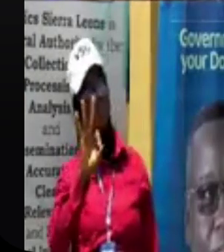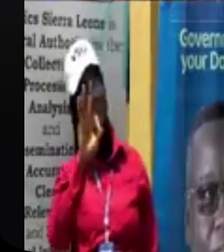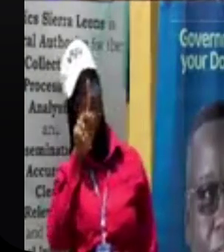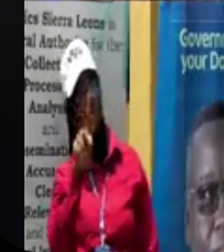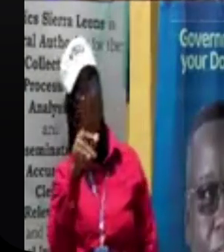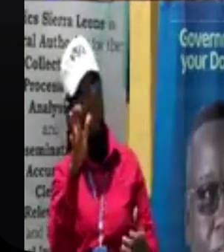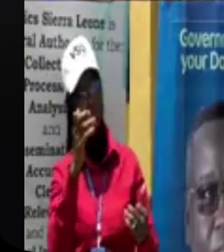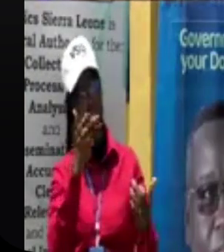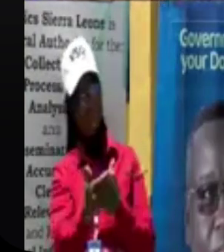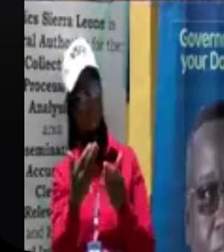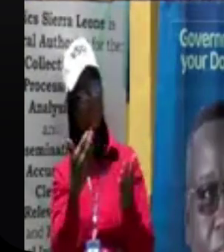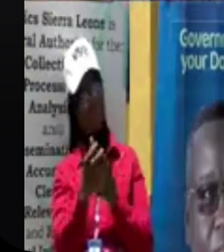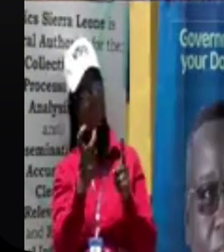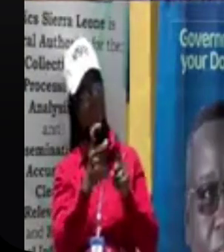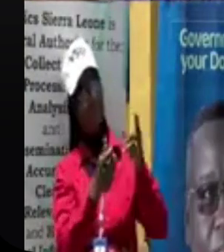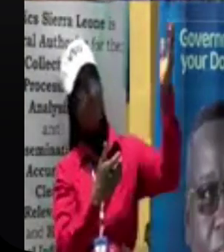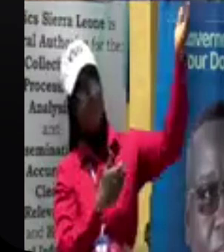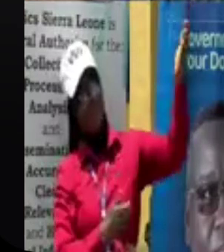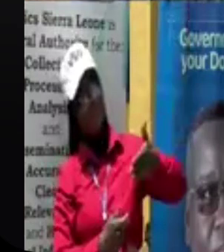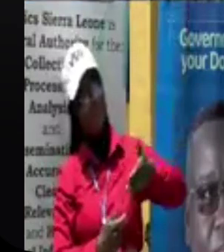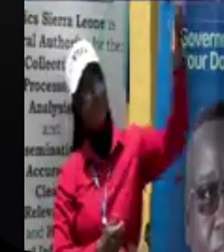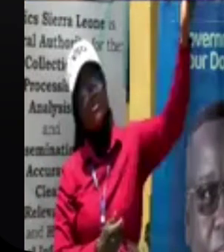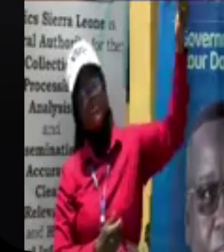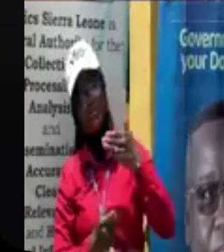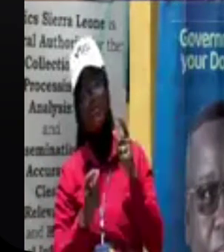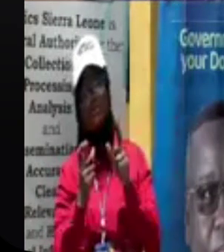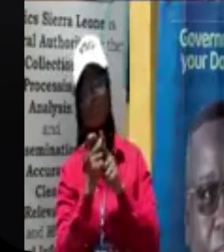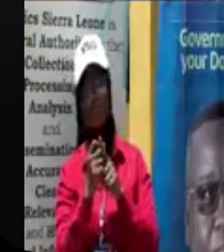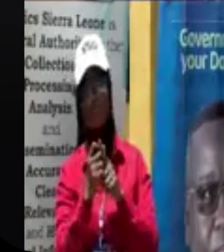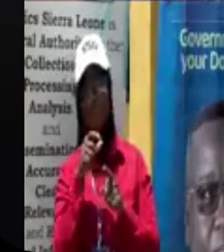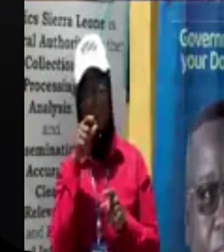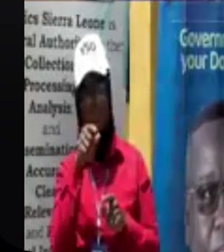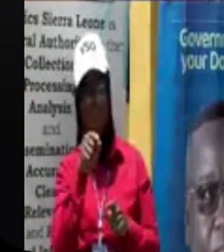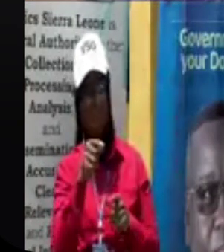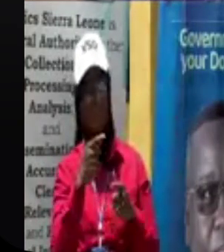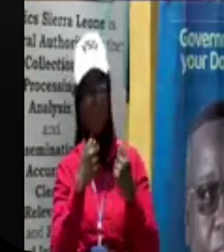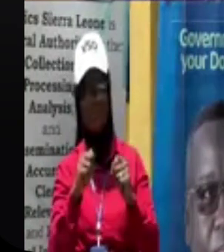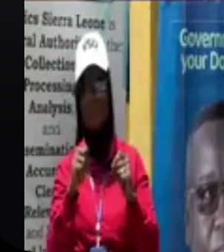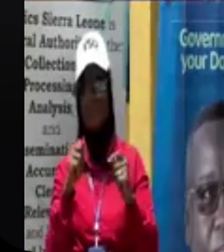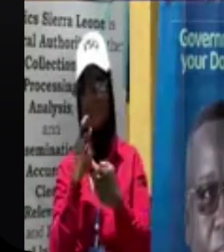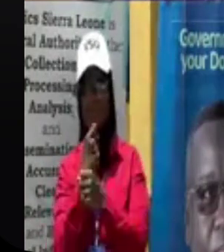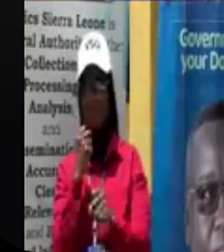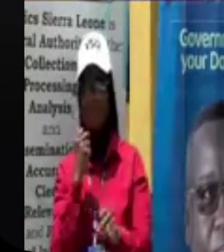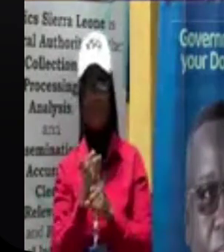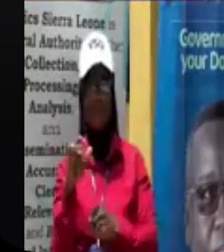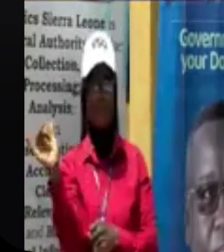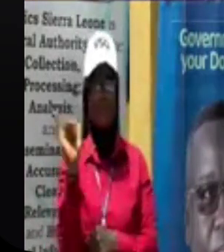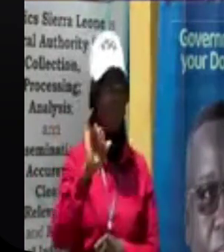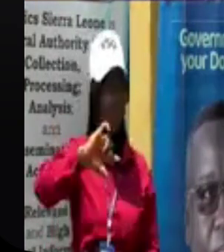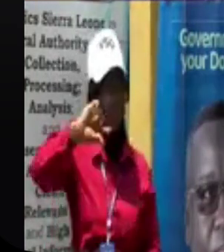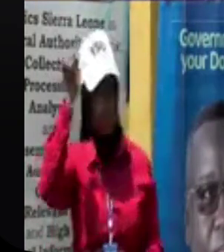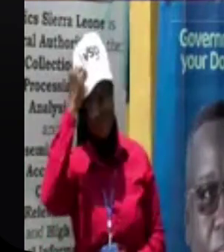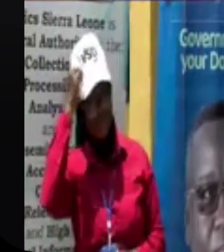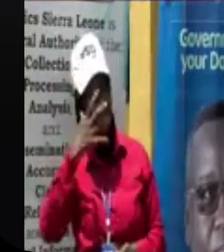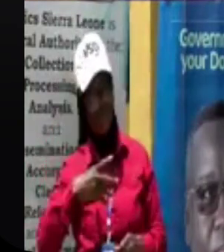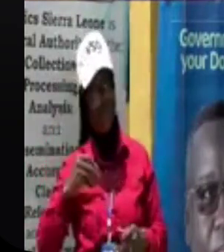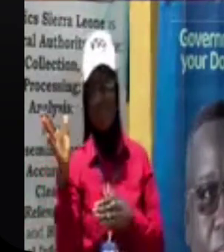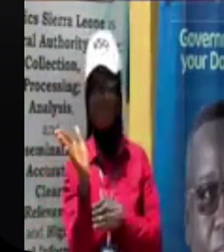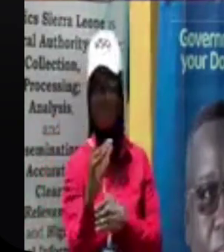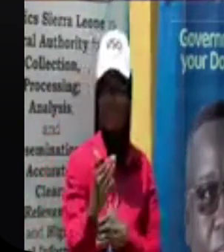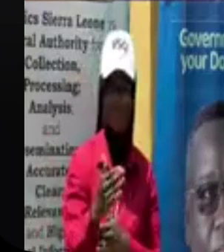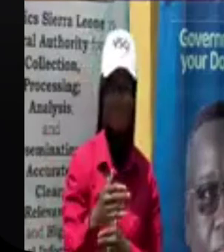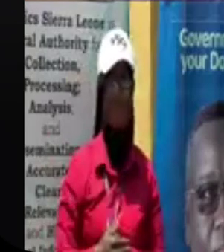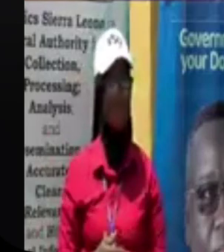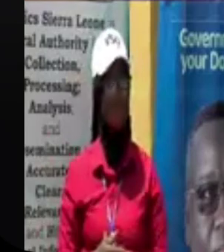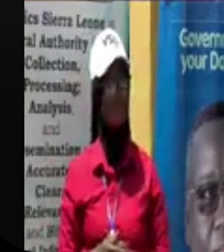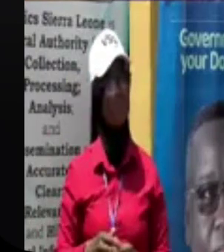Salone instead of importing, and that would they try to discourage as a government and the ministry. For the